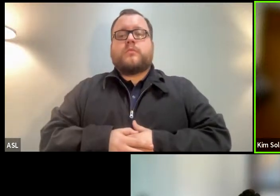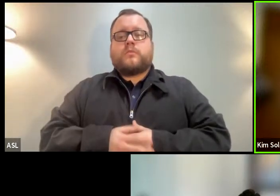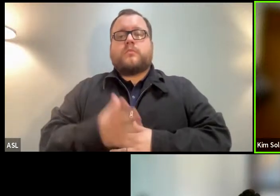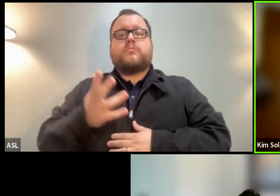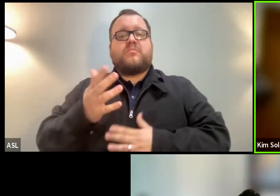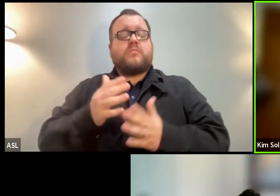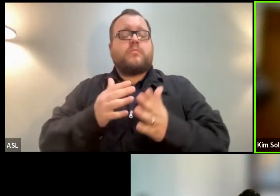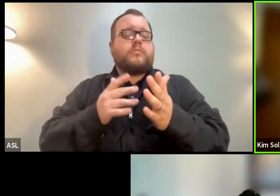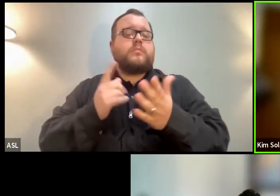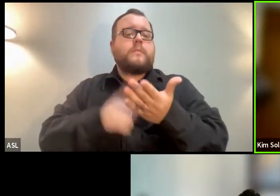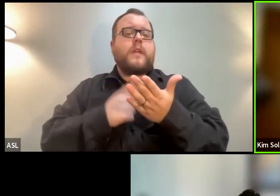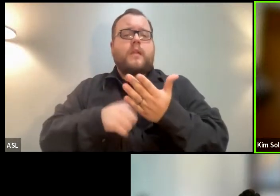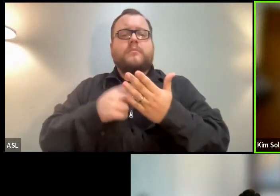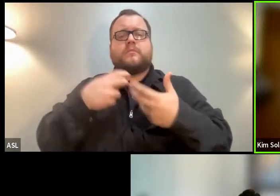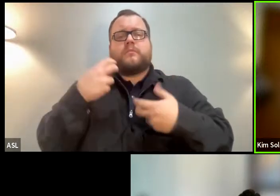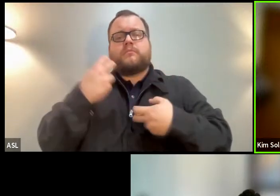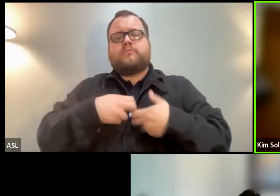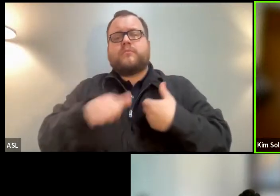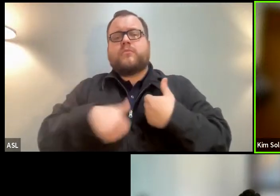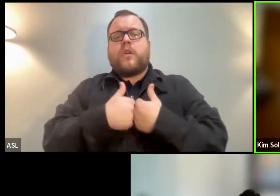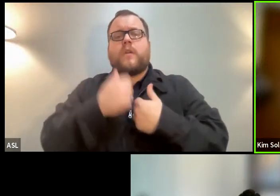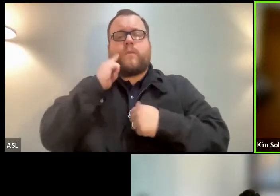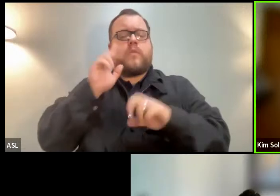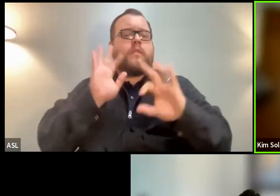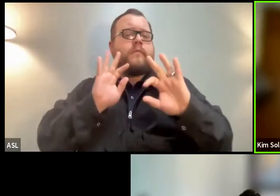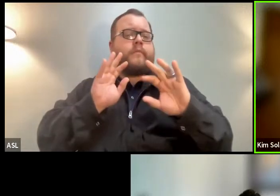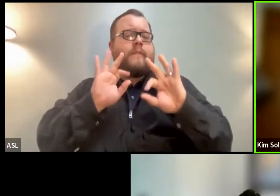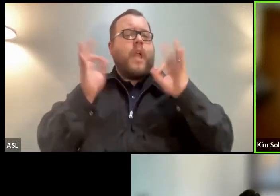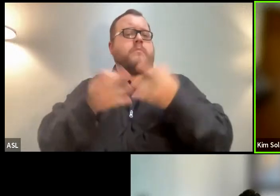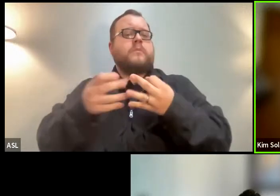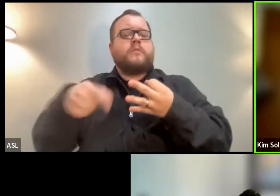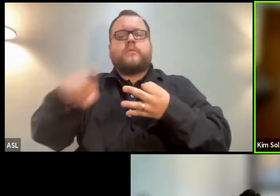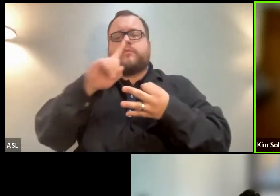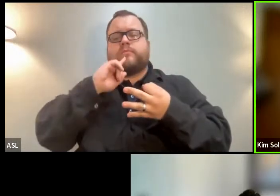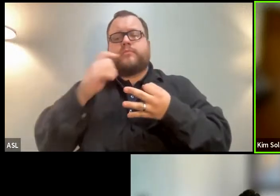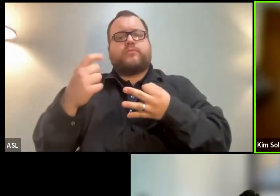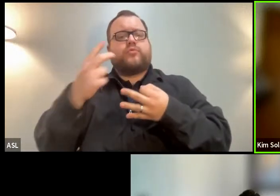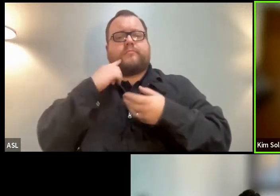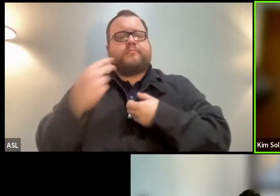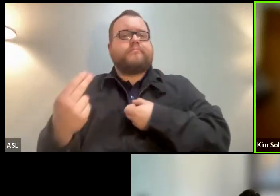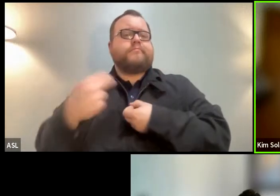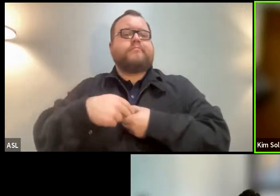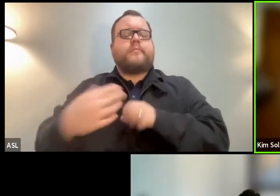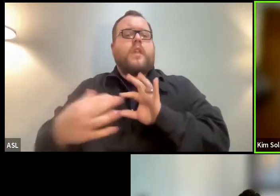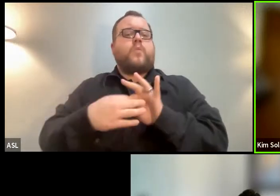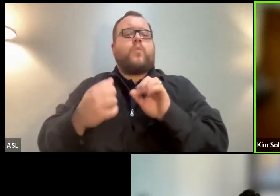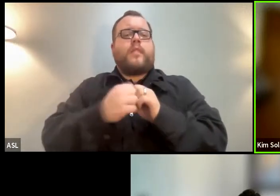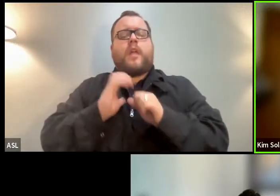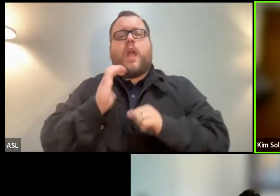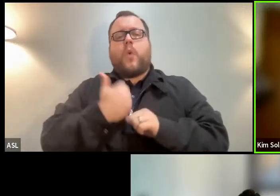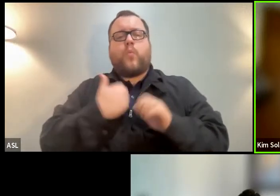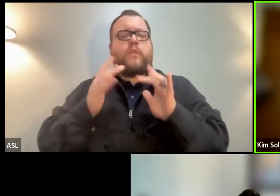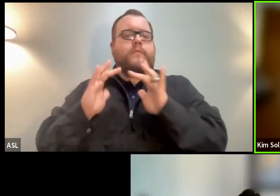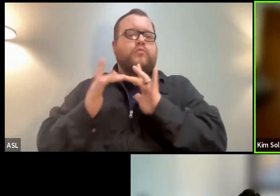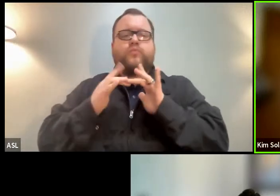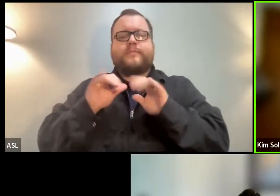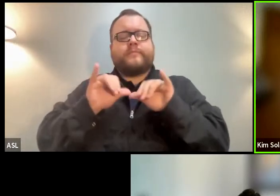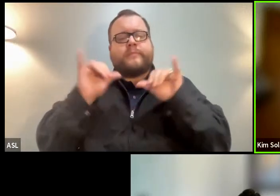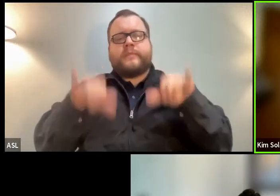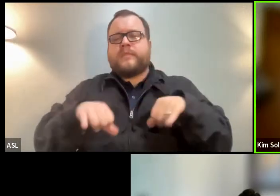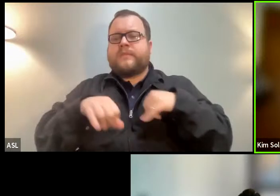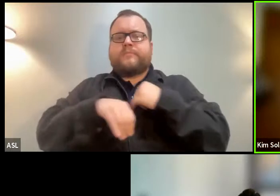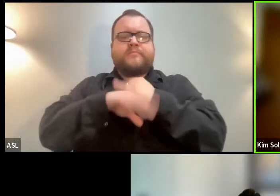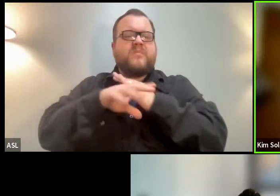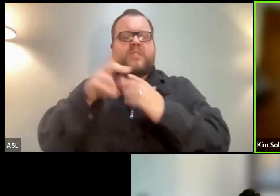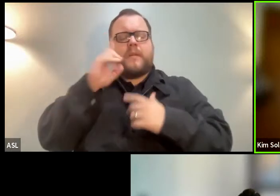Sometimes it's hard for families to, we just getting connected to our virtual system and logging on, and families have a lot